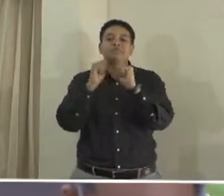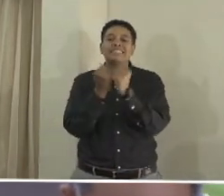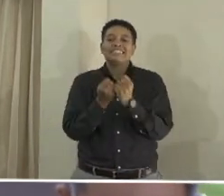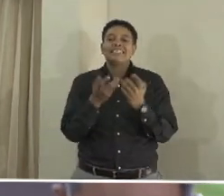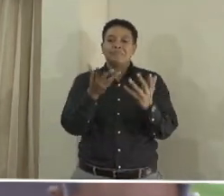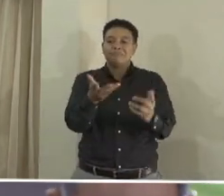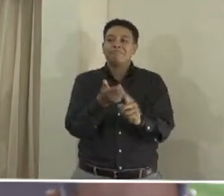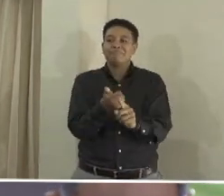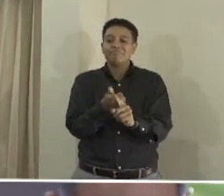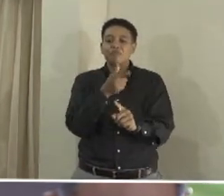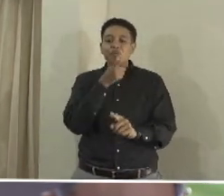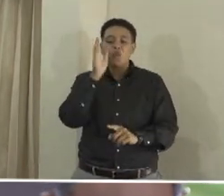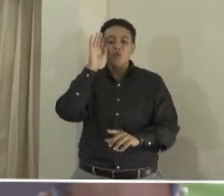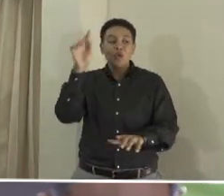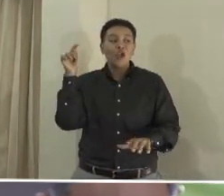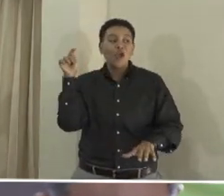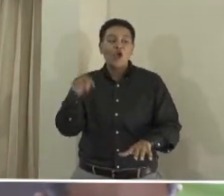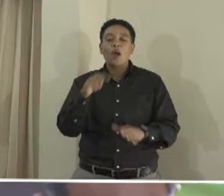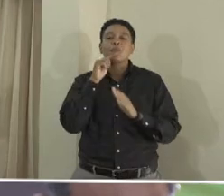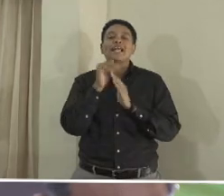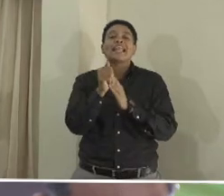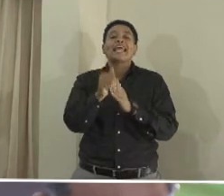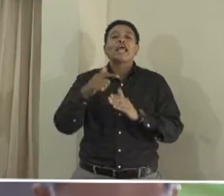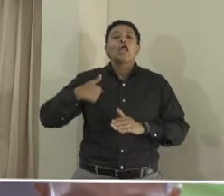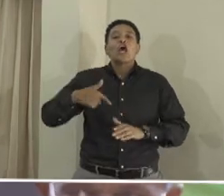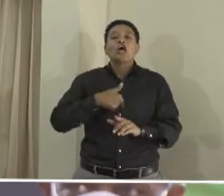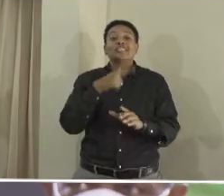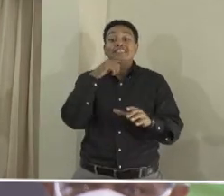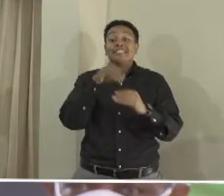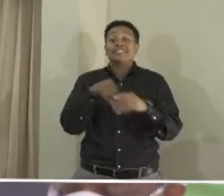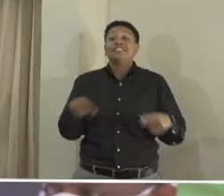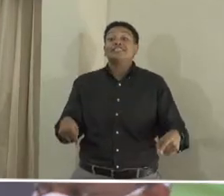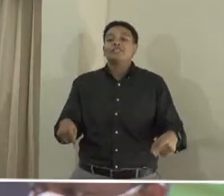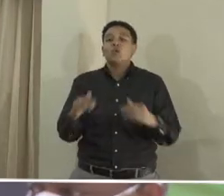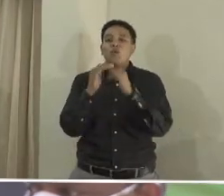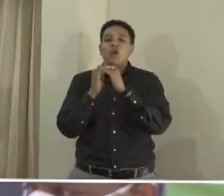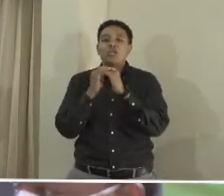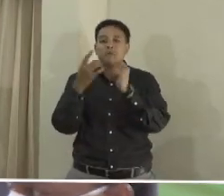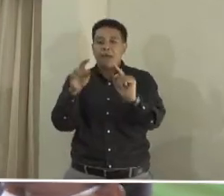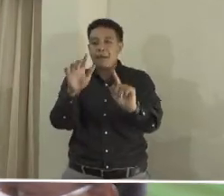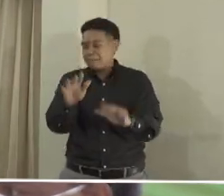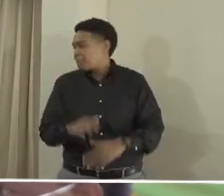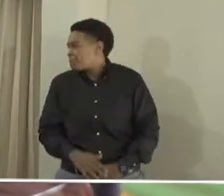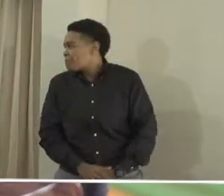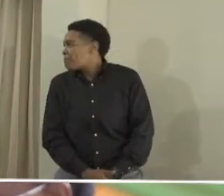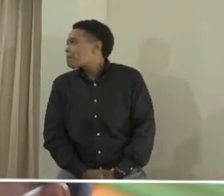team, who will come and lead us into worship.